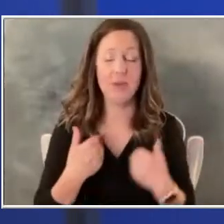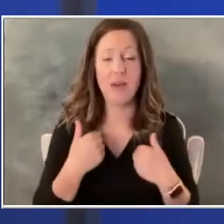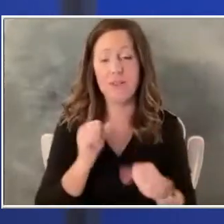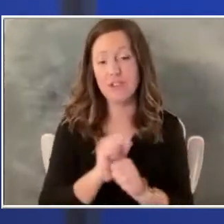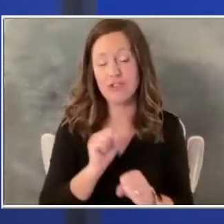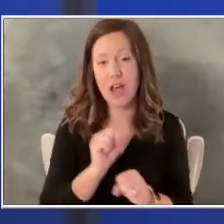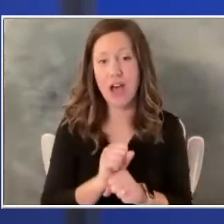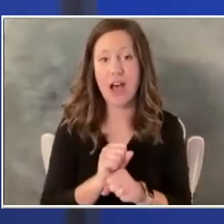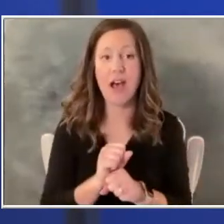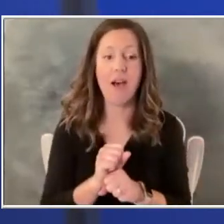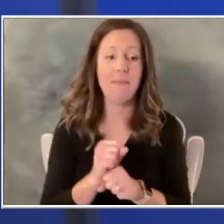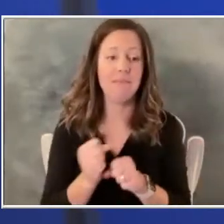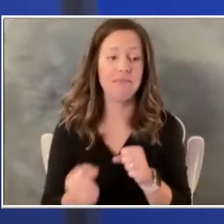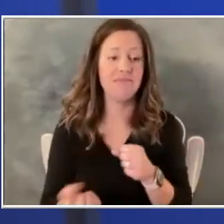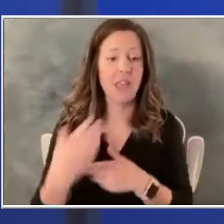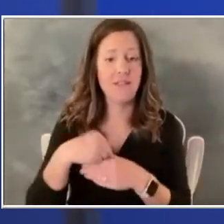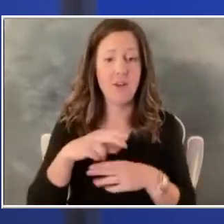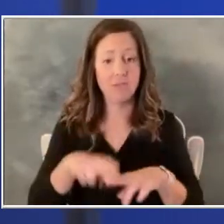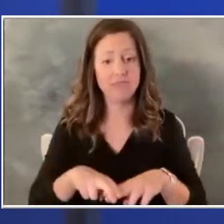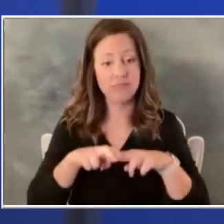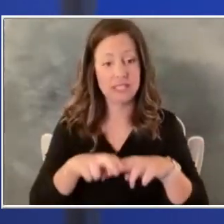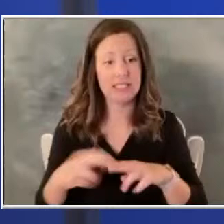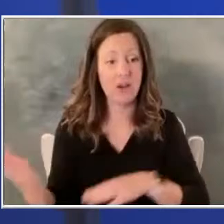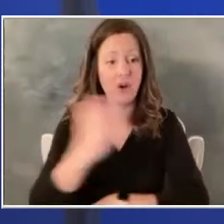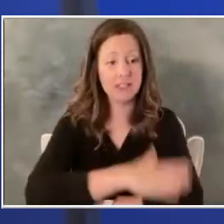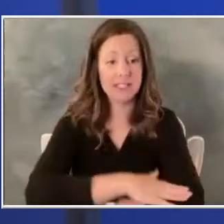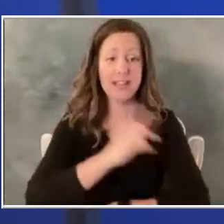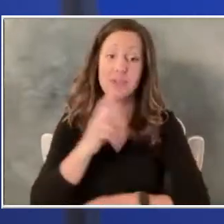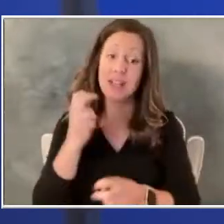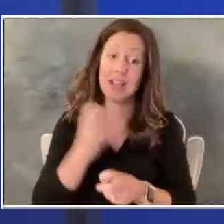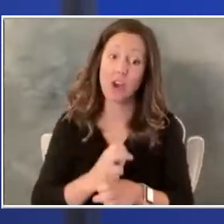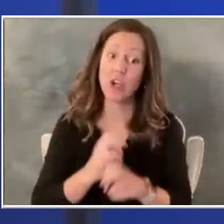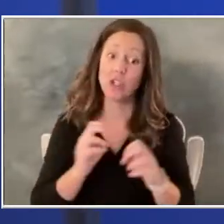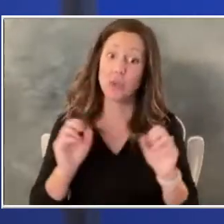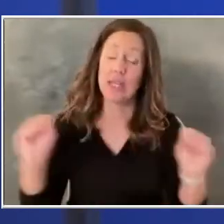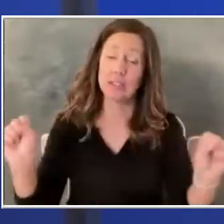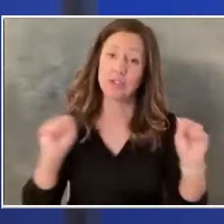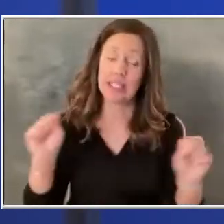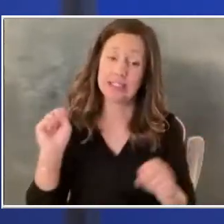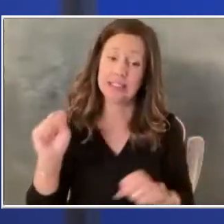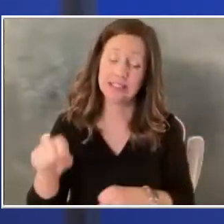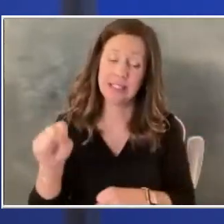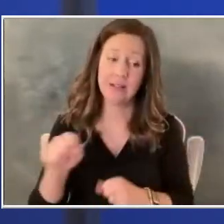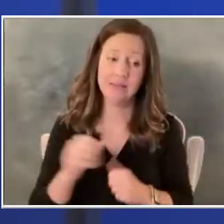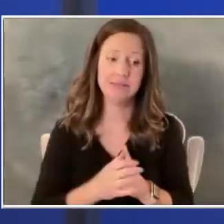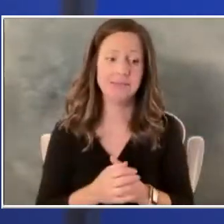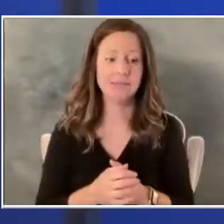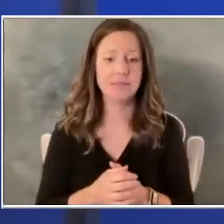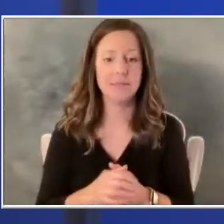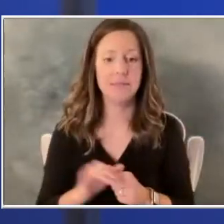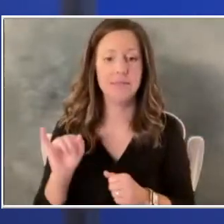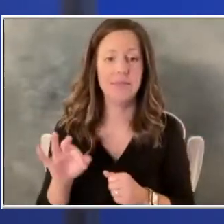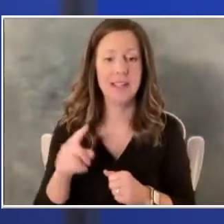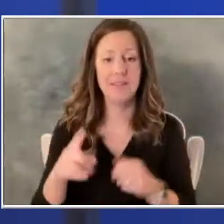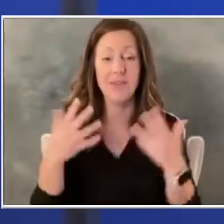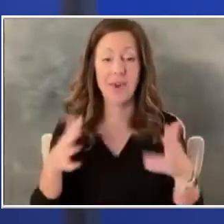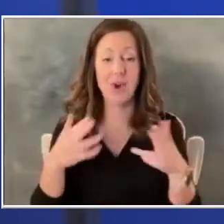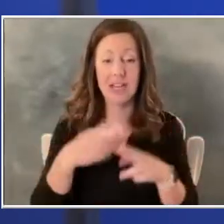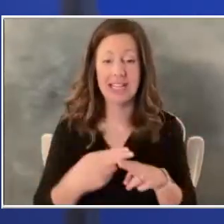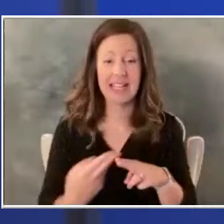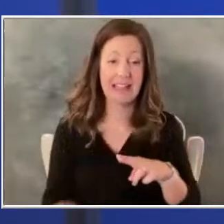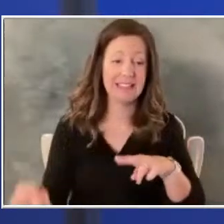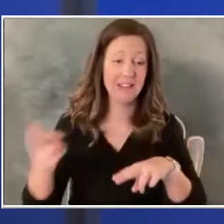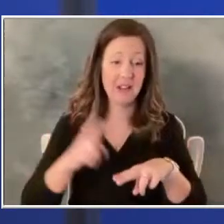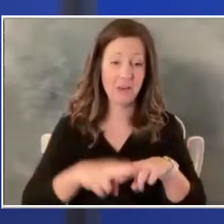mainly involves you sitting at a desk all day, it's hard to get in that exercise. If you've already gained a lot of weight, it's